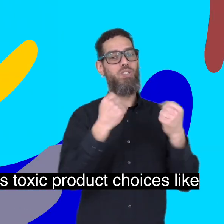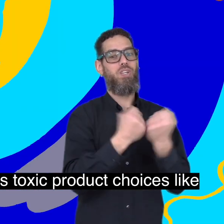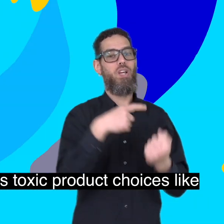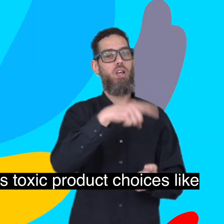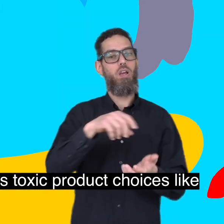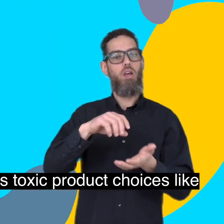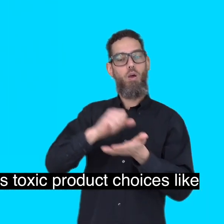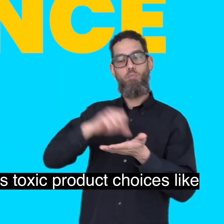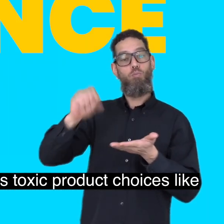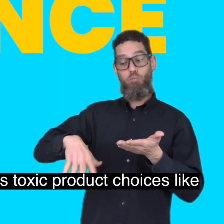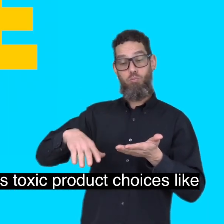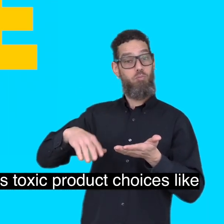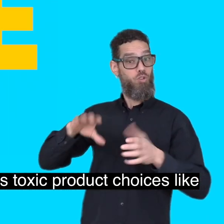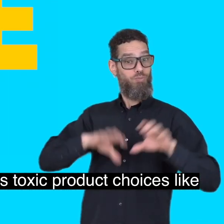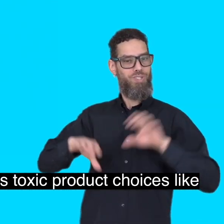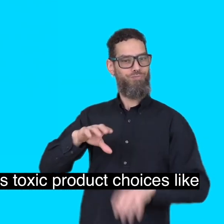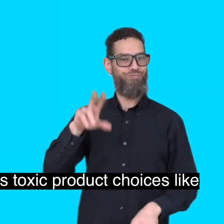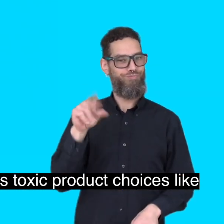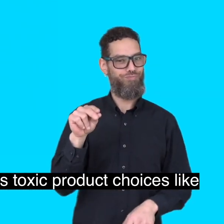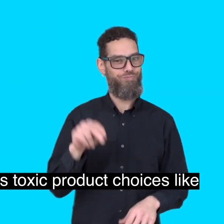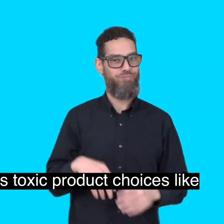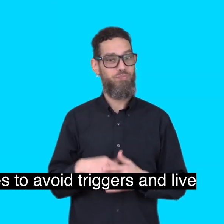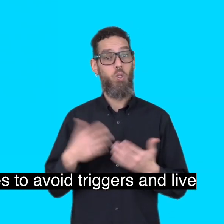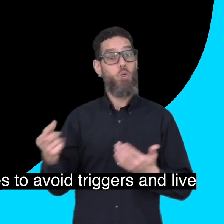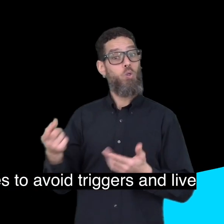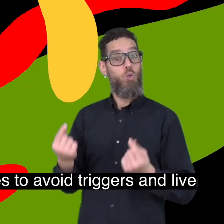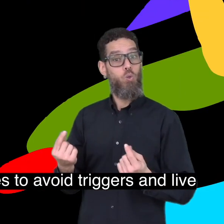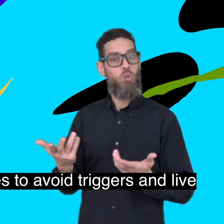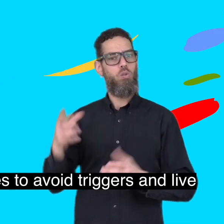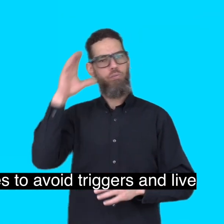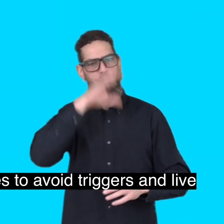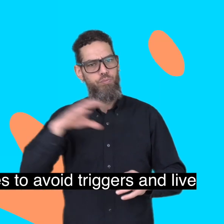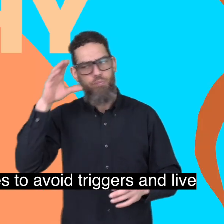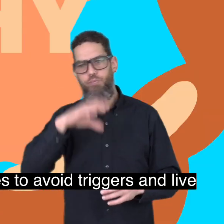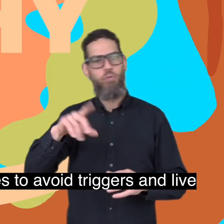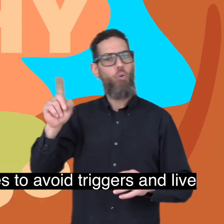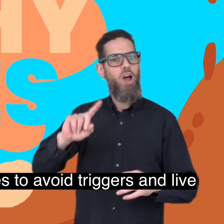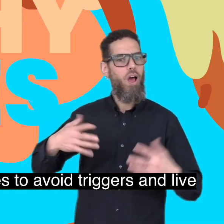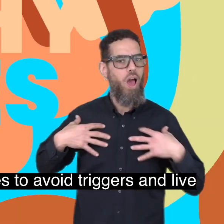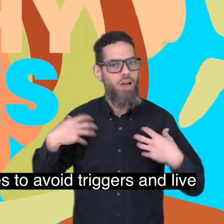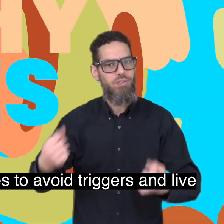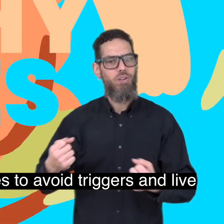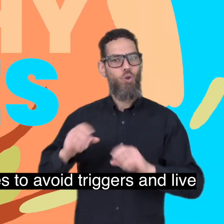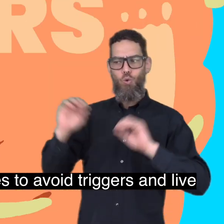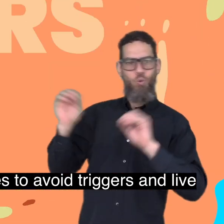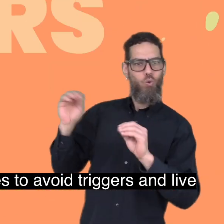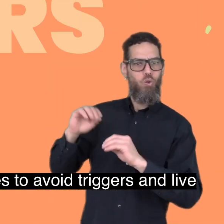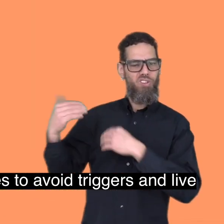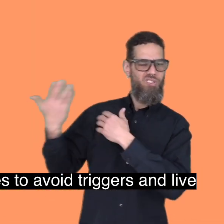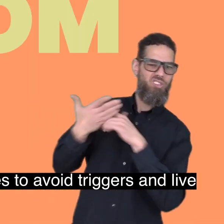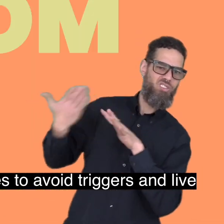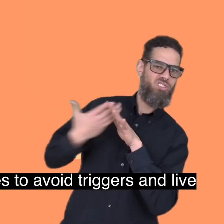product choices like being fragrance-free. They live with a daily constant struggle to find healthy spaces to avoid